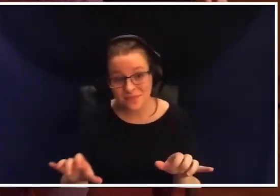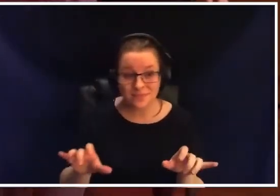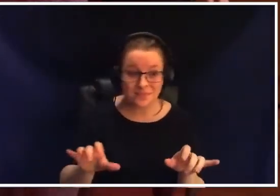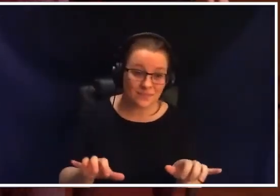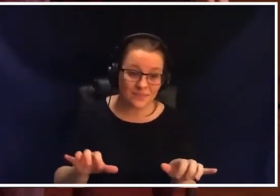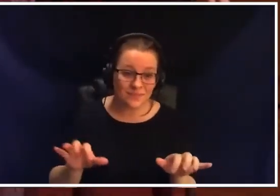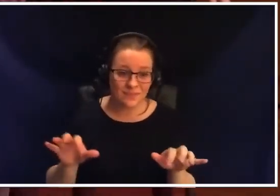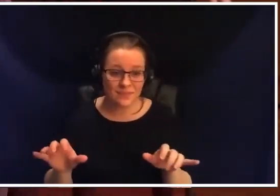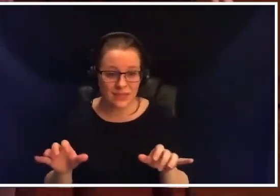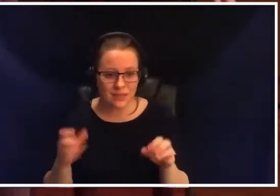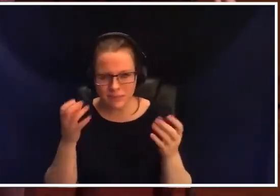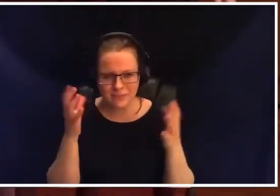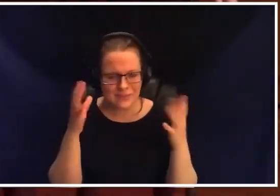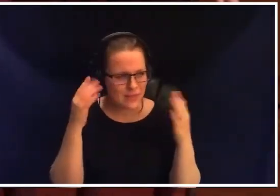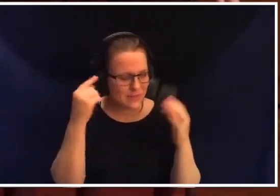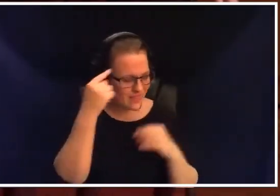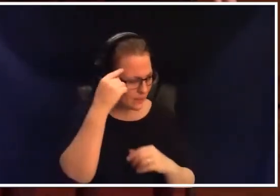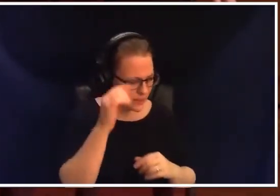door. If you think about it,